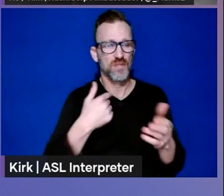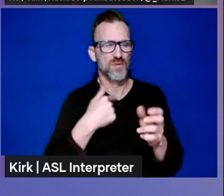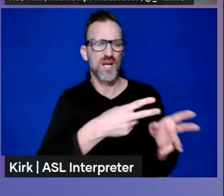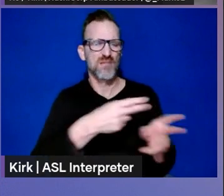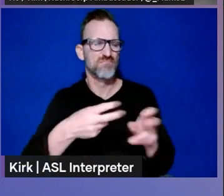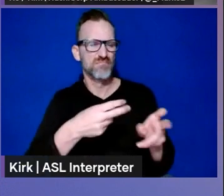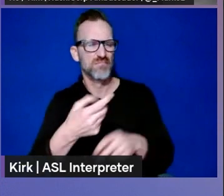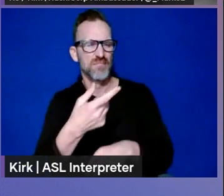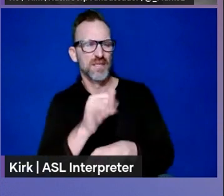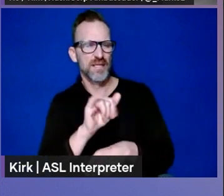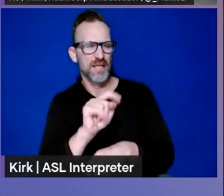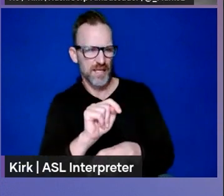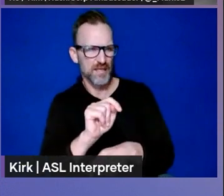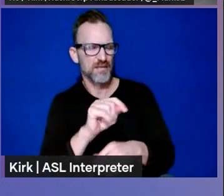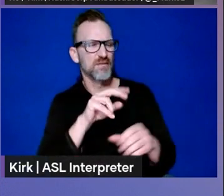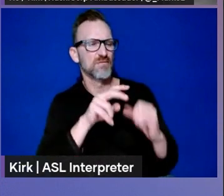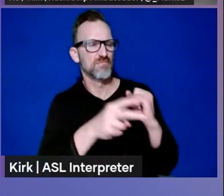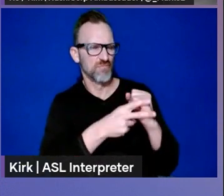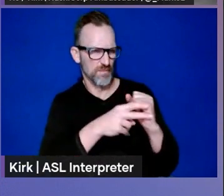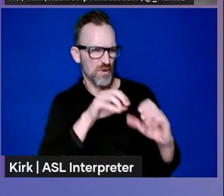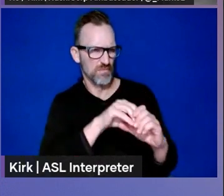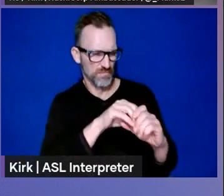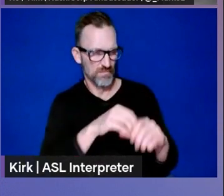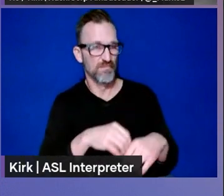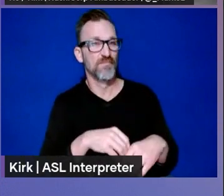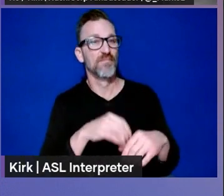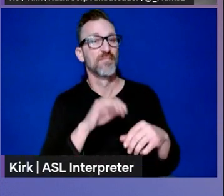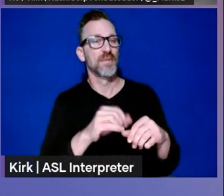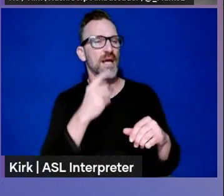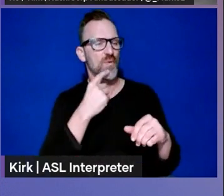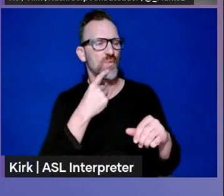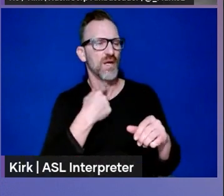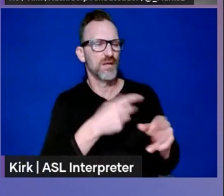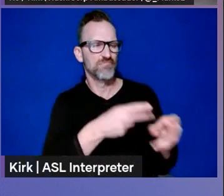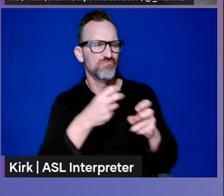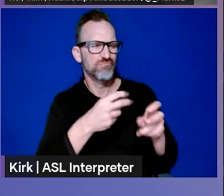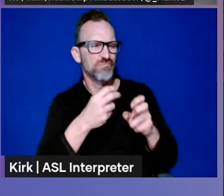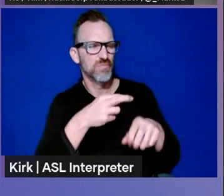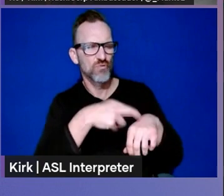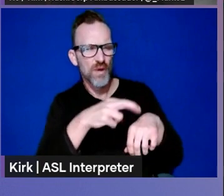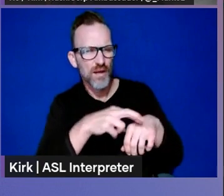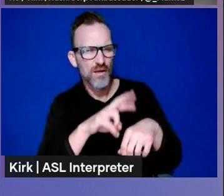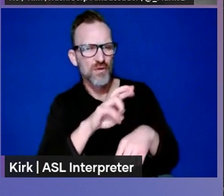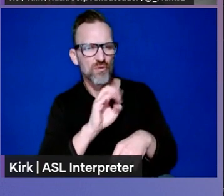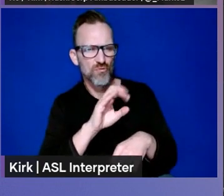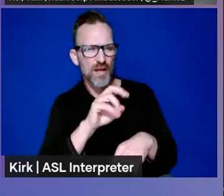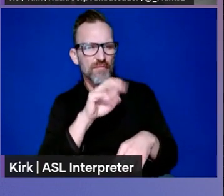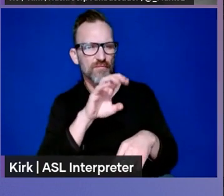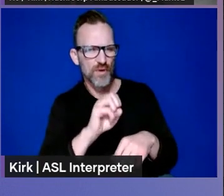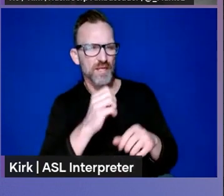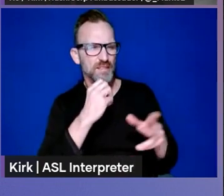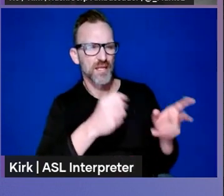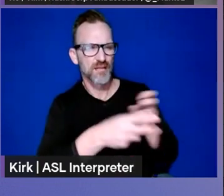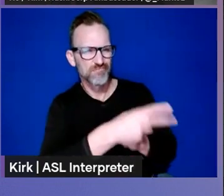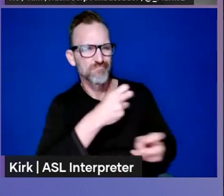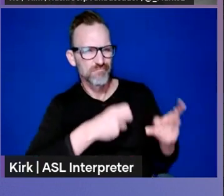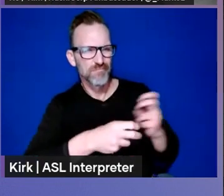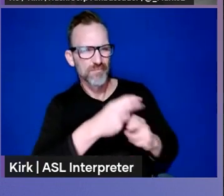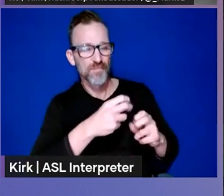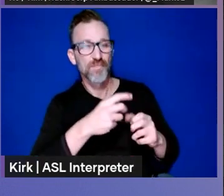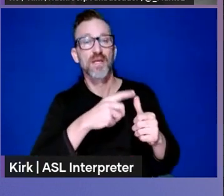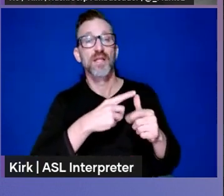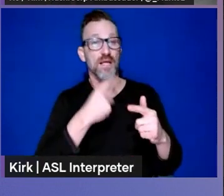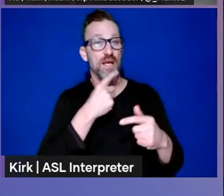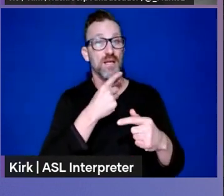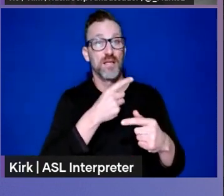setting which path it's going to trigger from, which reference, and so on. And that if we switch back, you're going to